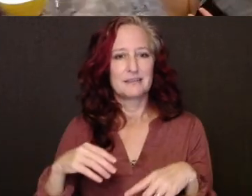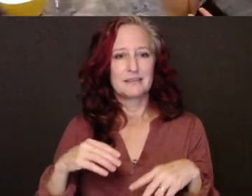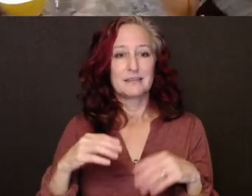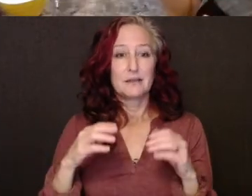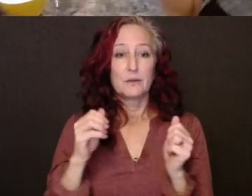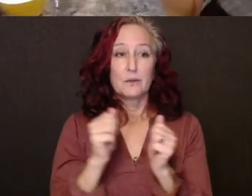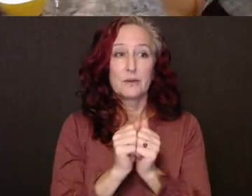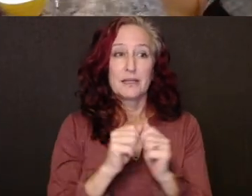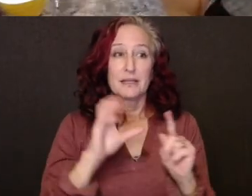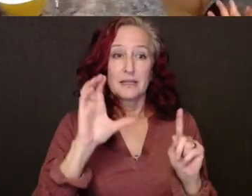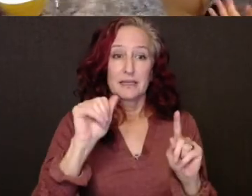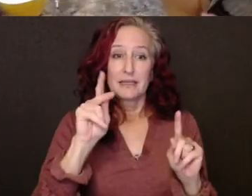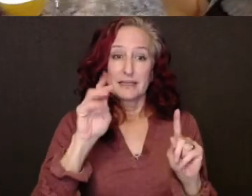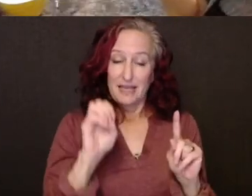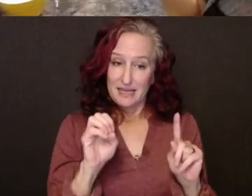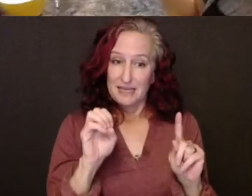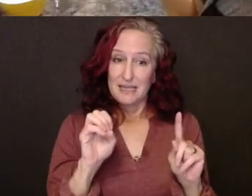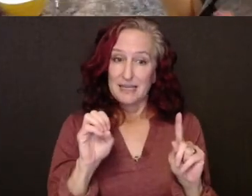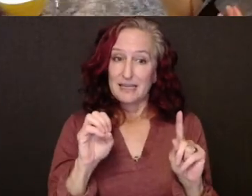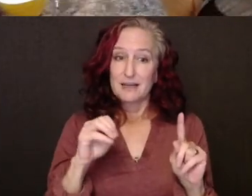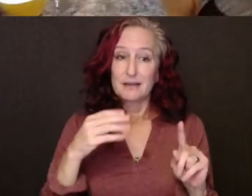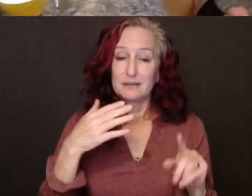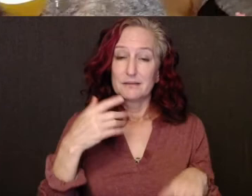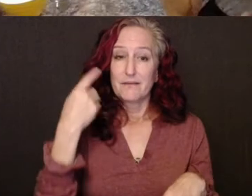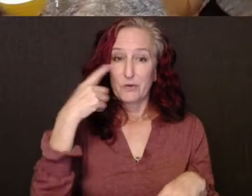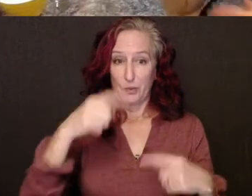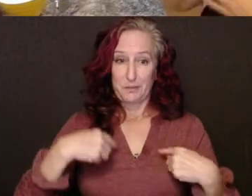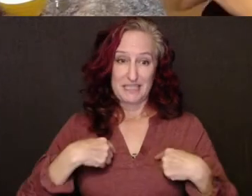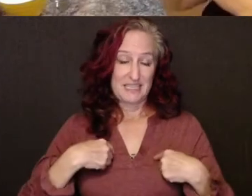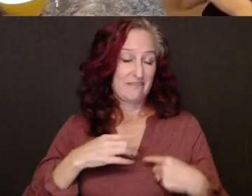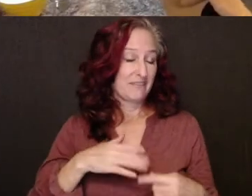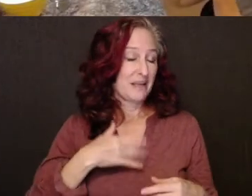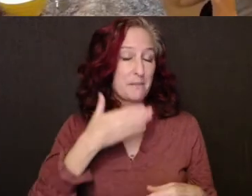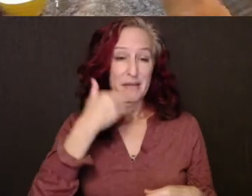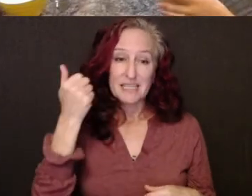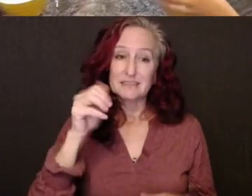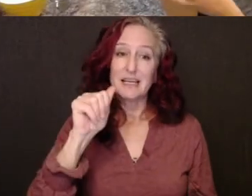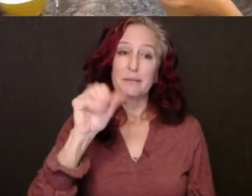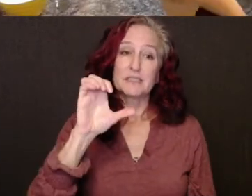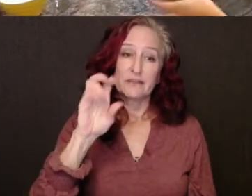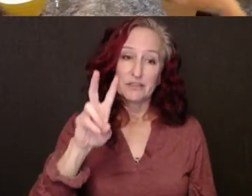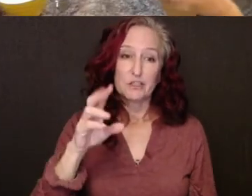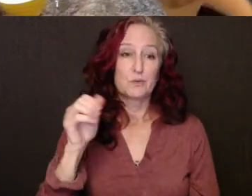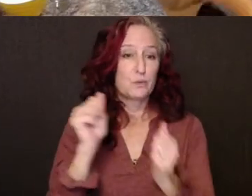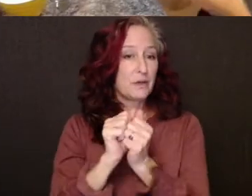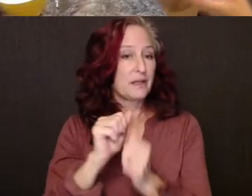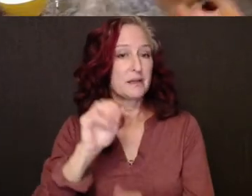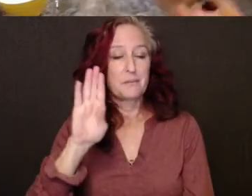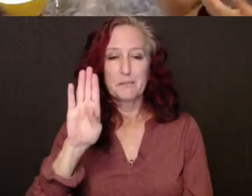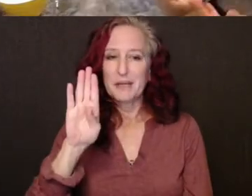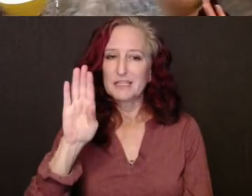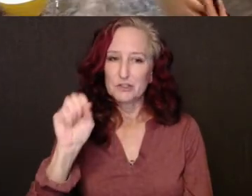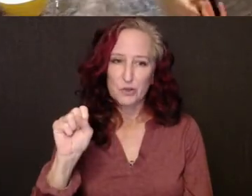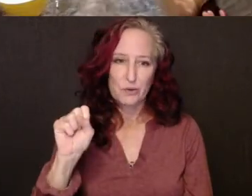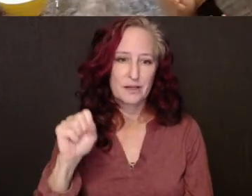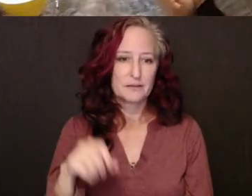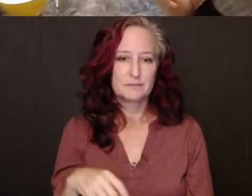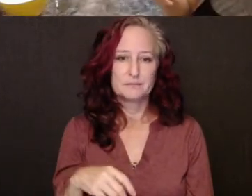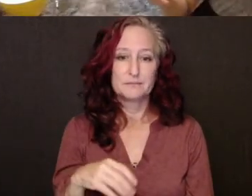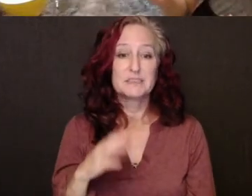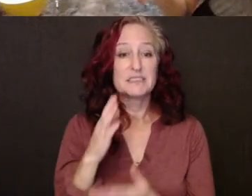any recipes with it actually, so I don't even know if it works, but to me Just Egg is to get an actual egg, right, to consume an